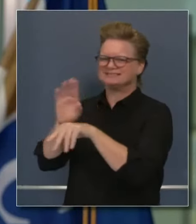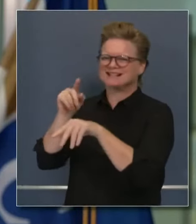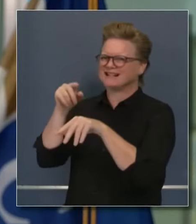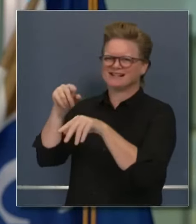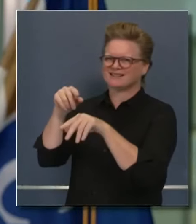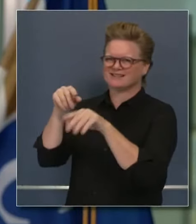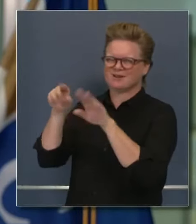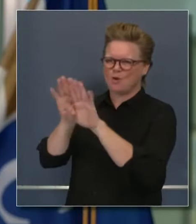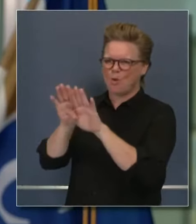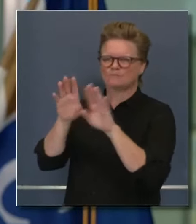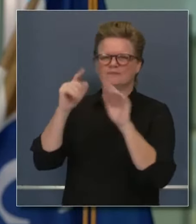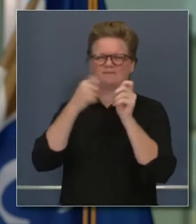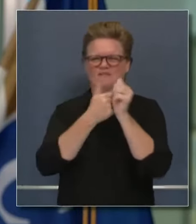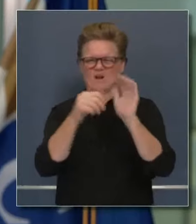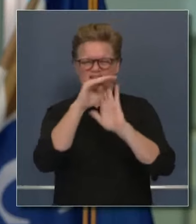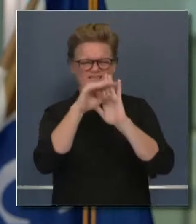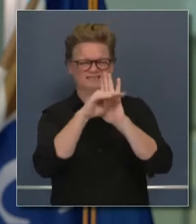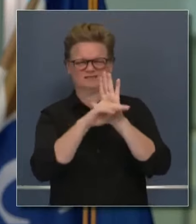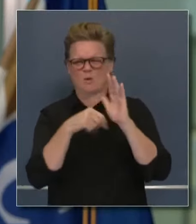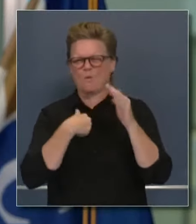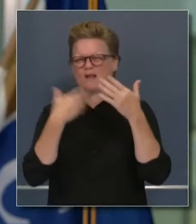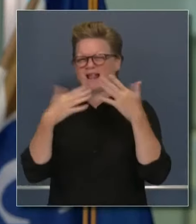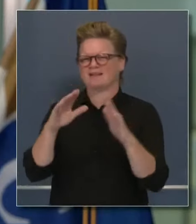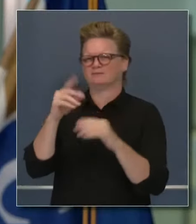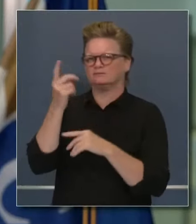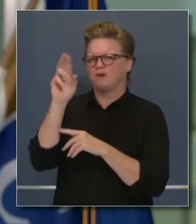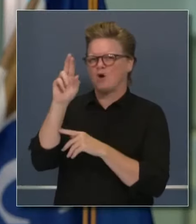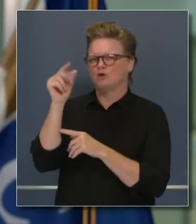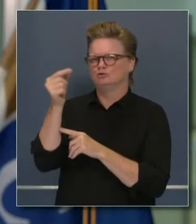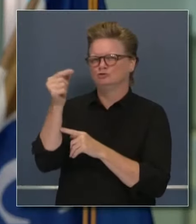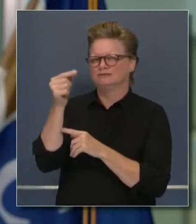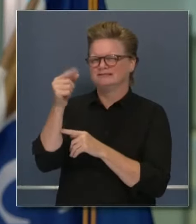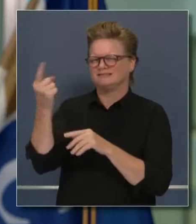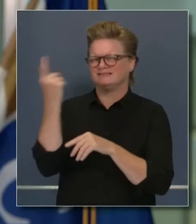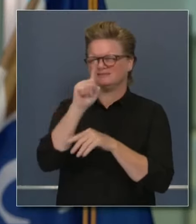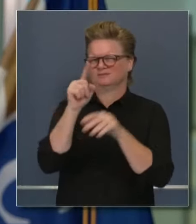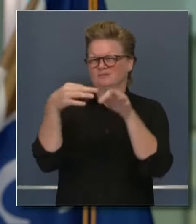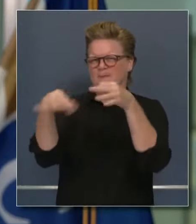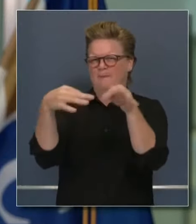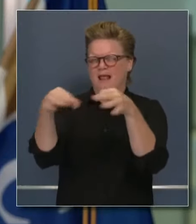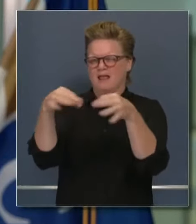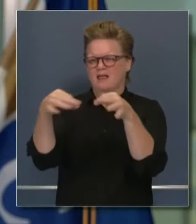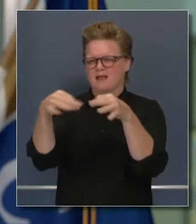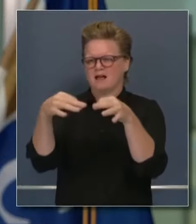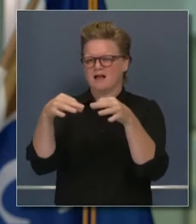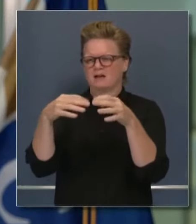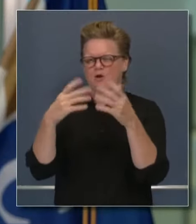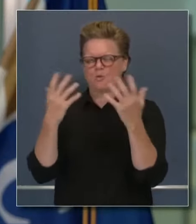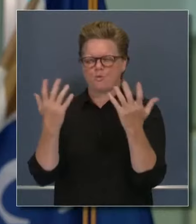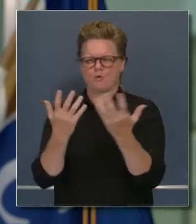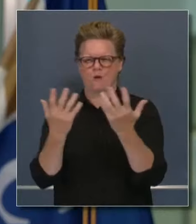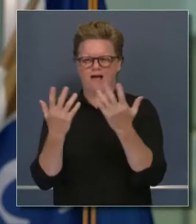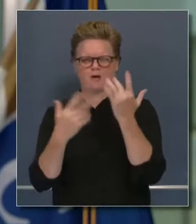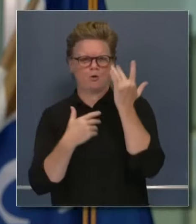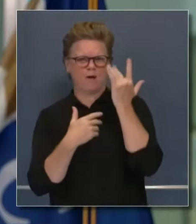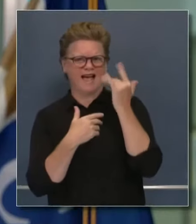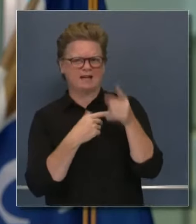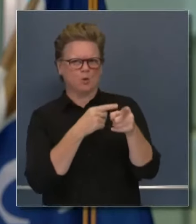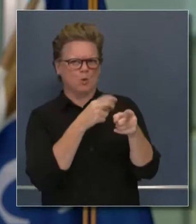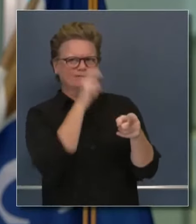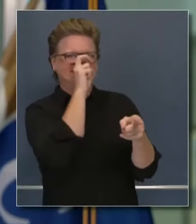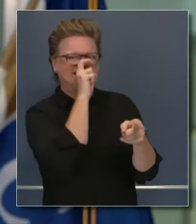landed as it relates to the process to move into those tiers and how strict we have been based upon our previous